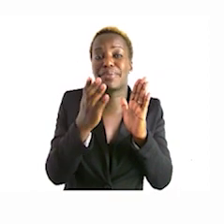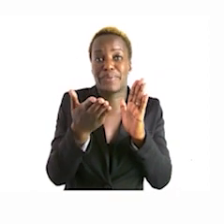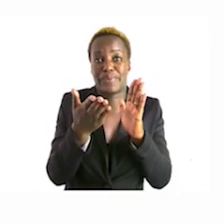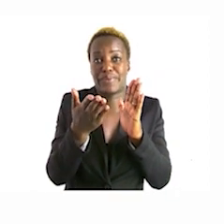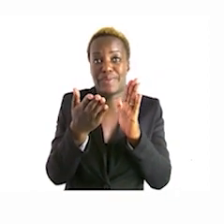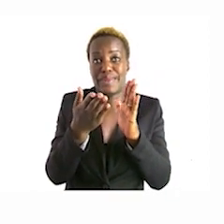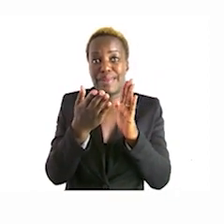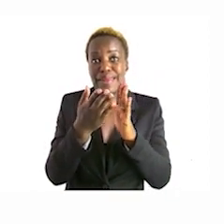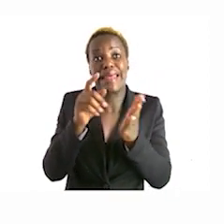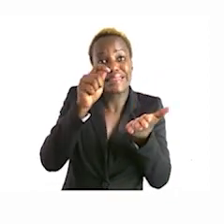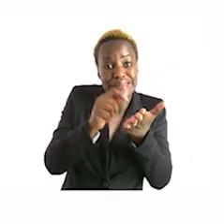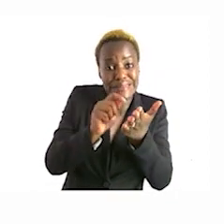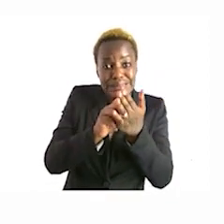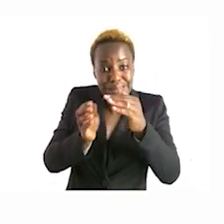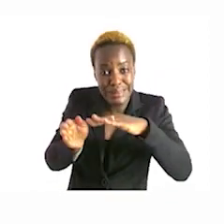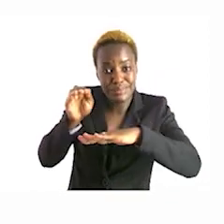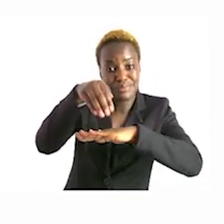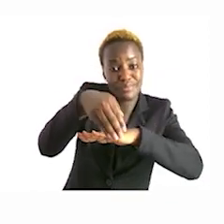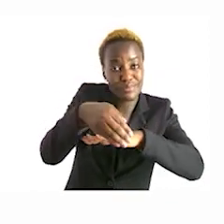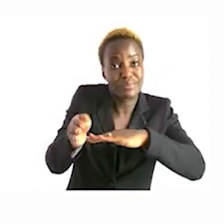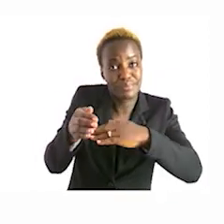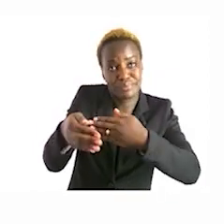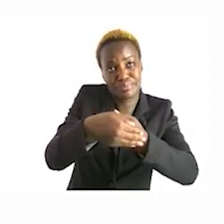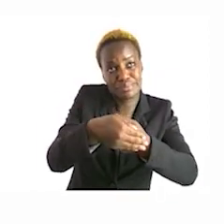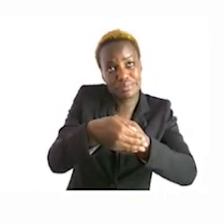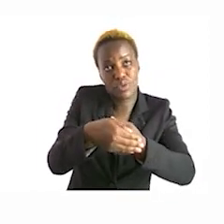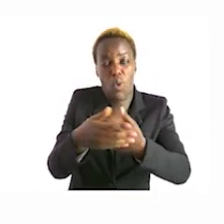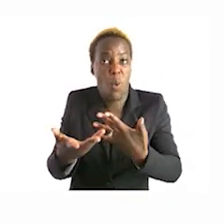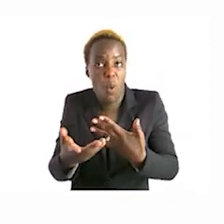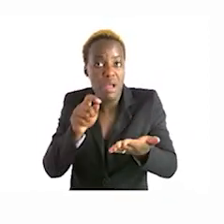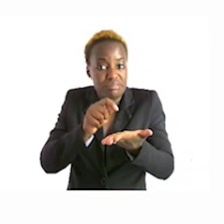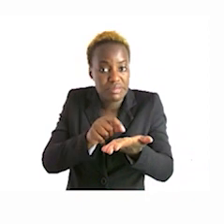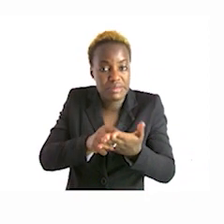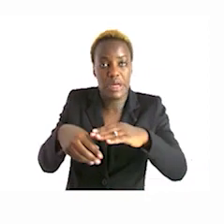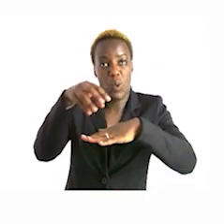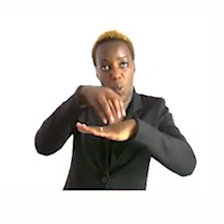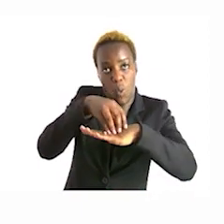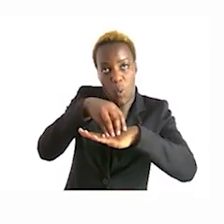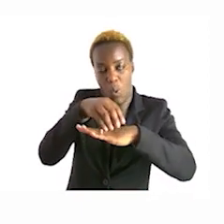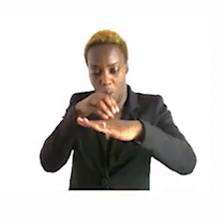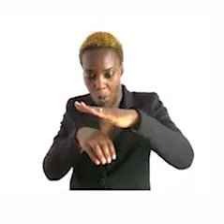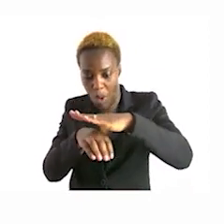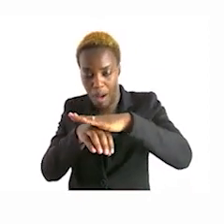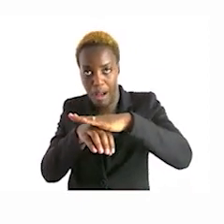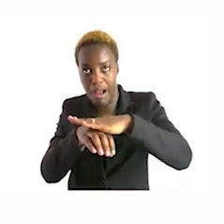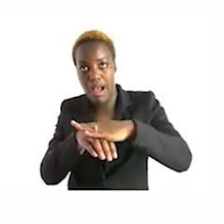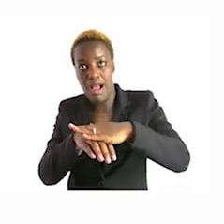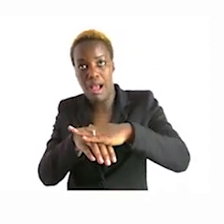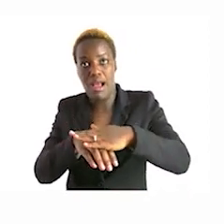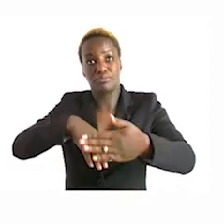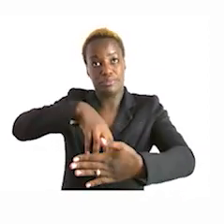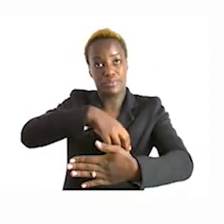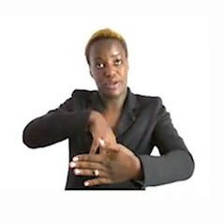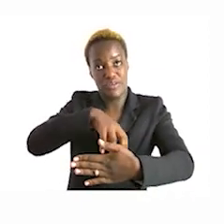is behind? Or should we say the chick is on, under, in front, or